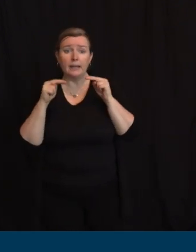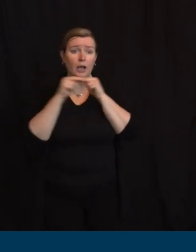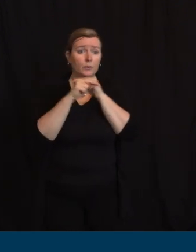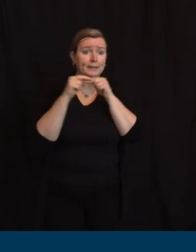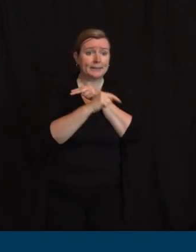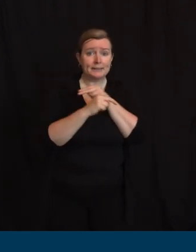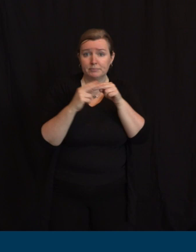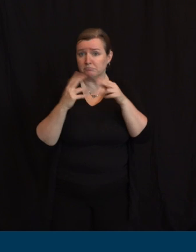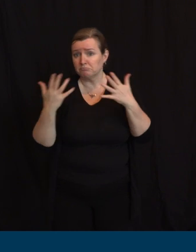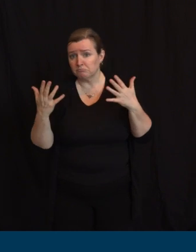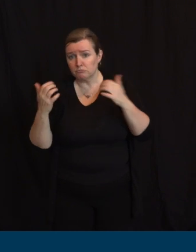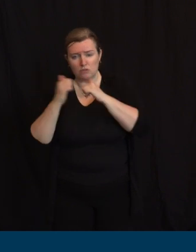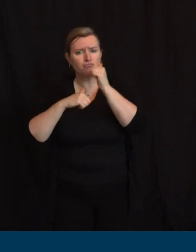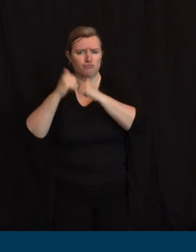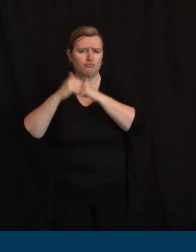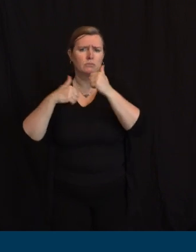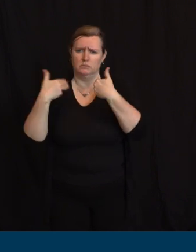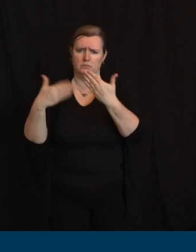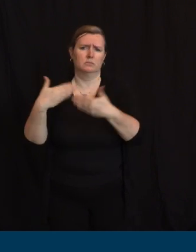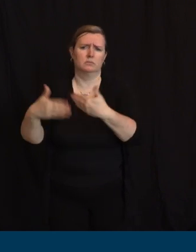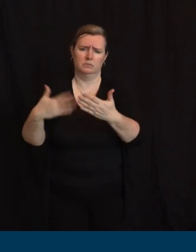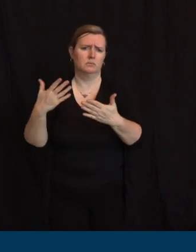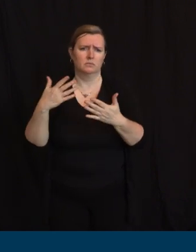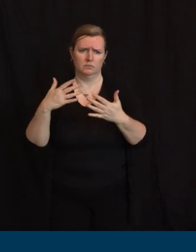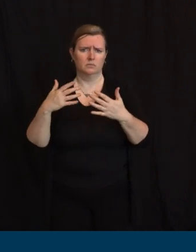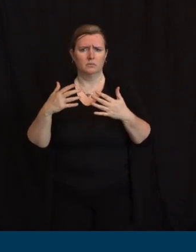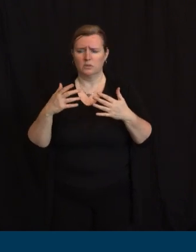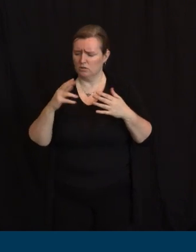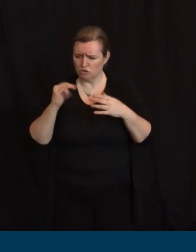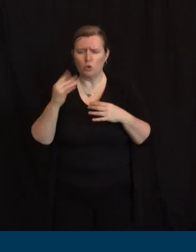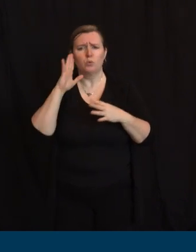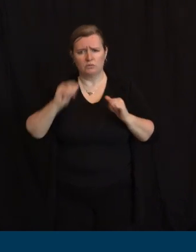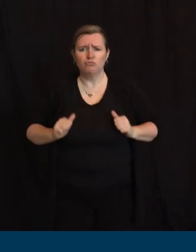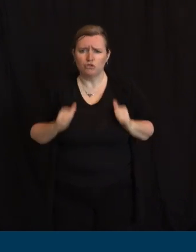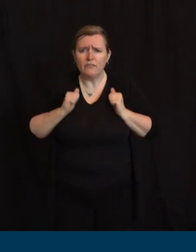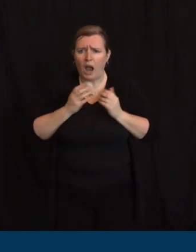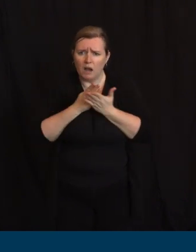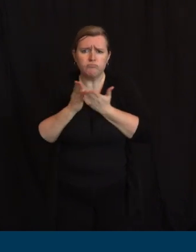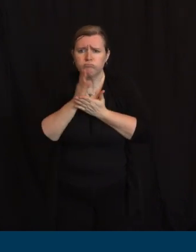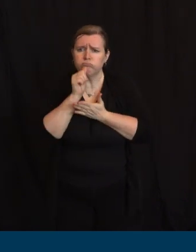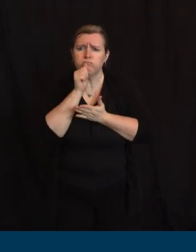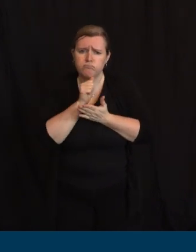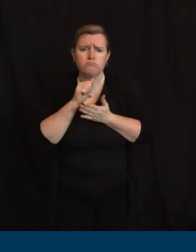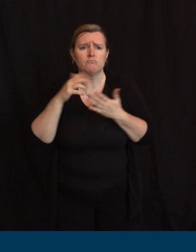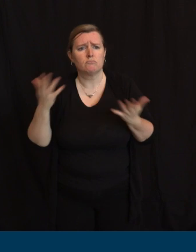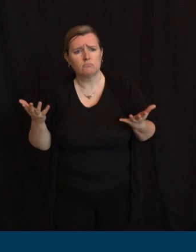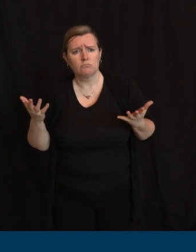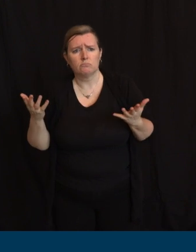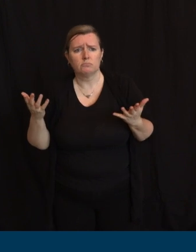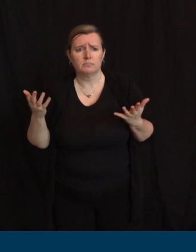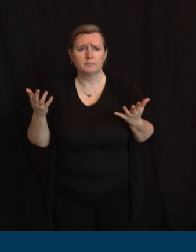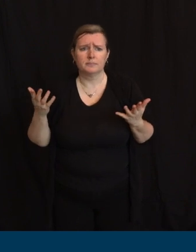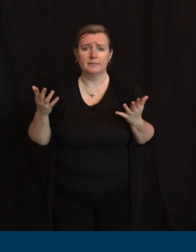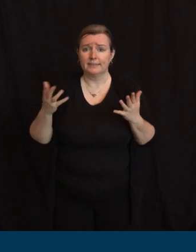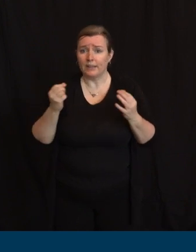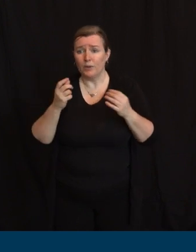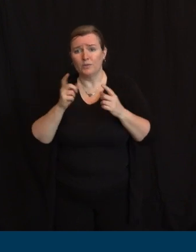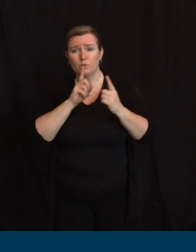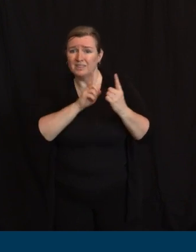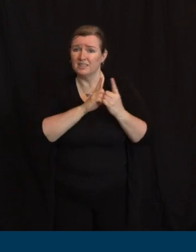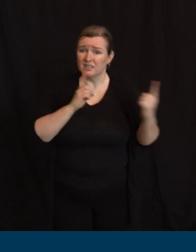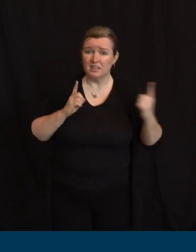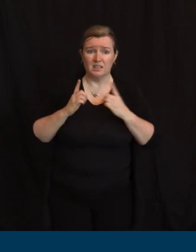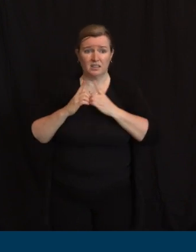go on, notwithstanding the loss of life, the extraordinary inconvenience, this extraordinary once in a century, if not once in a forever